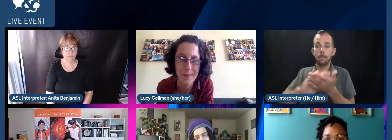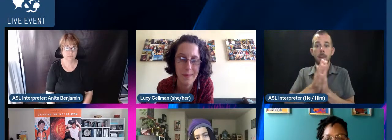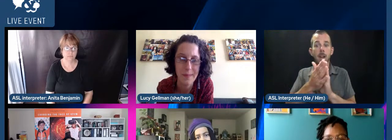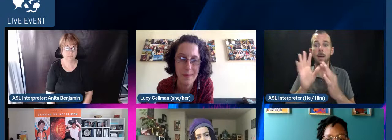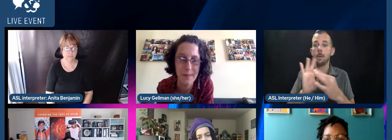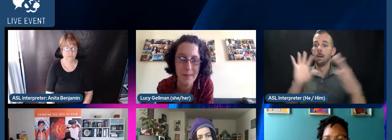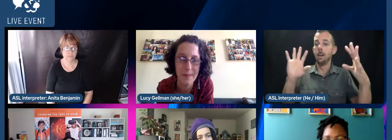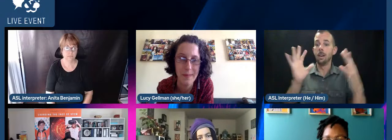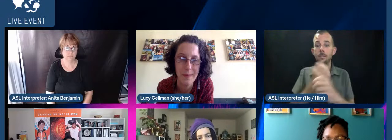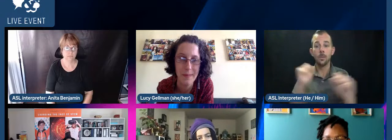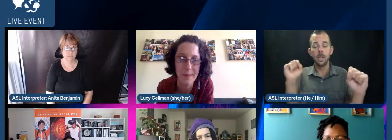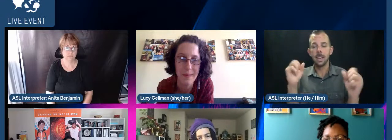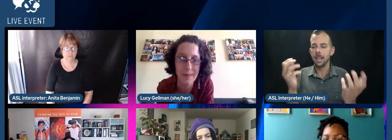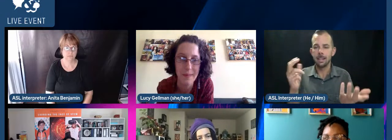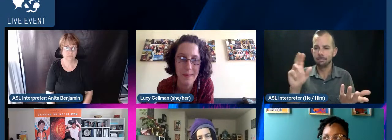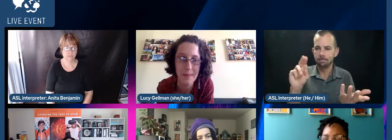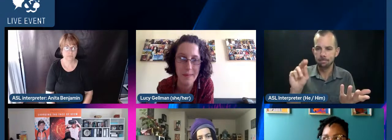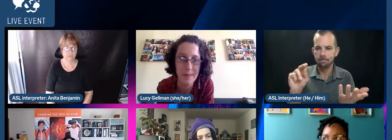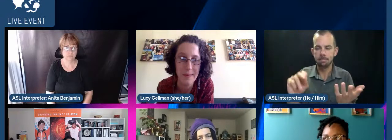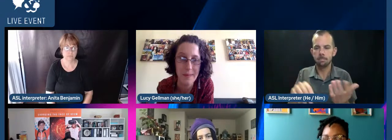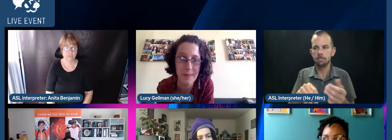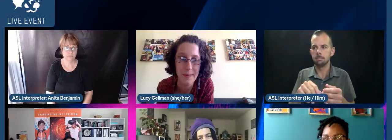that all of those kinds of things are